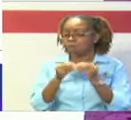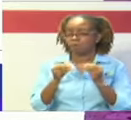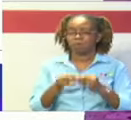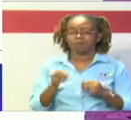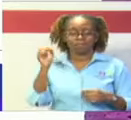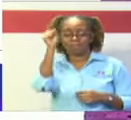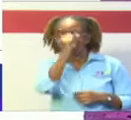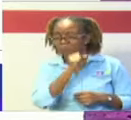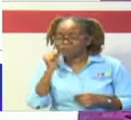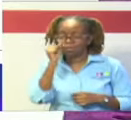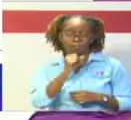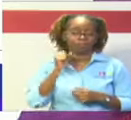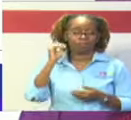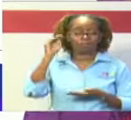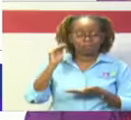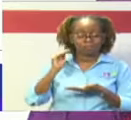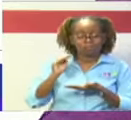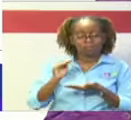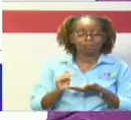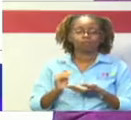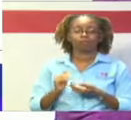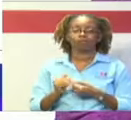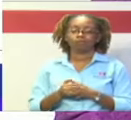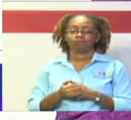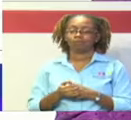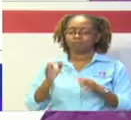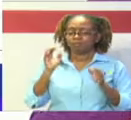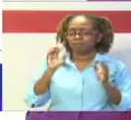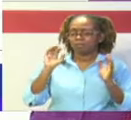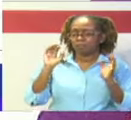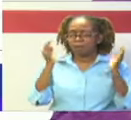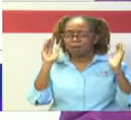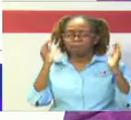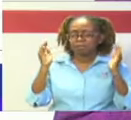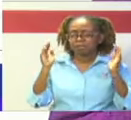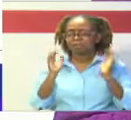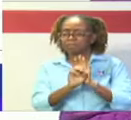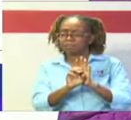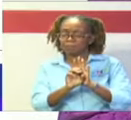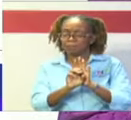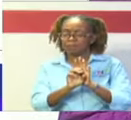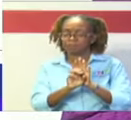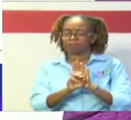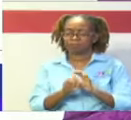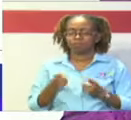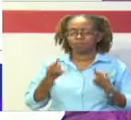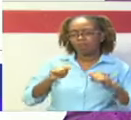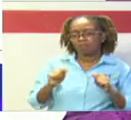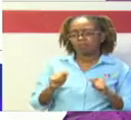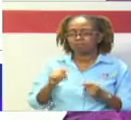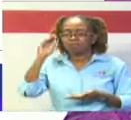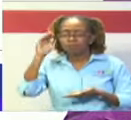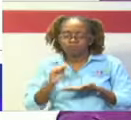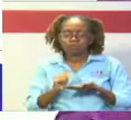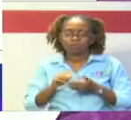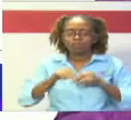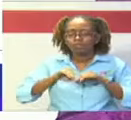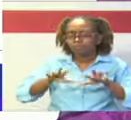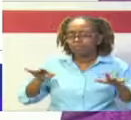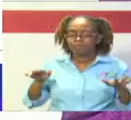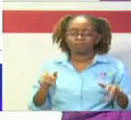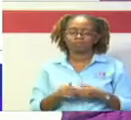is that when you have these public health interventions trying to reduce the amount of transmission, it's like going down an